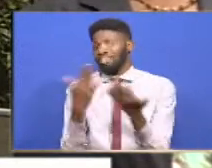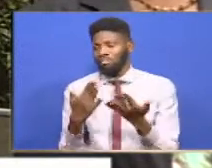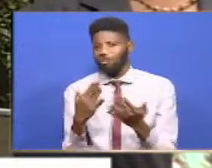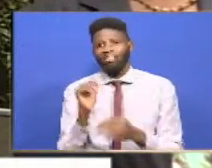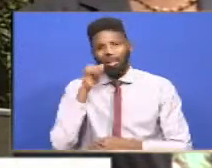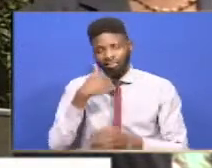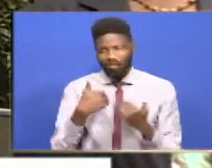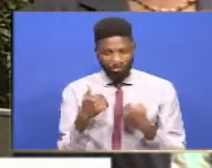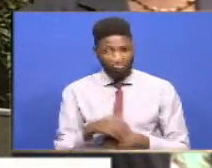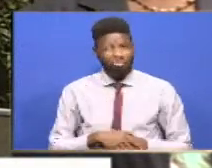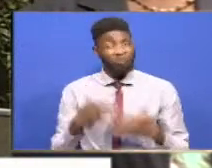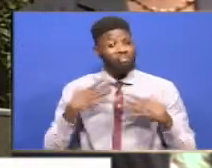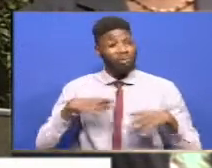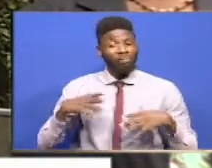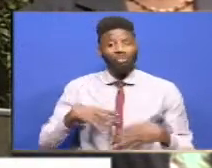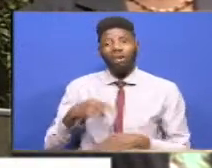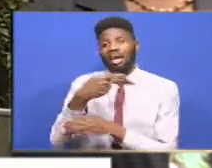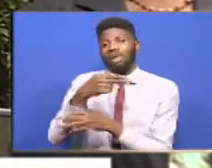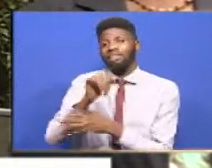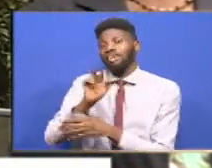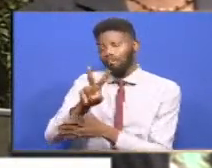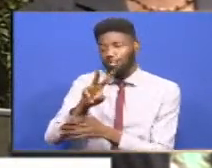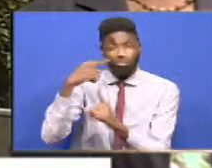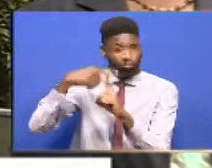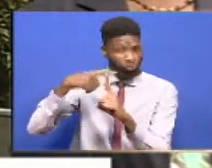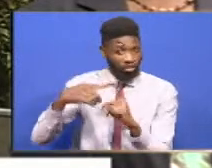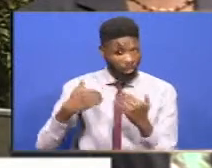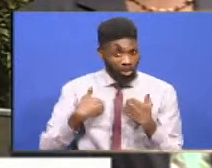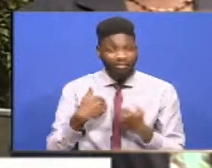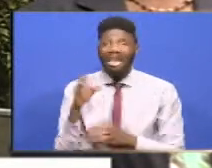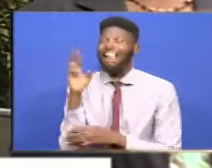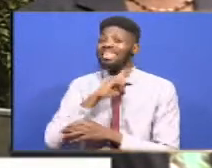who are HIV positive, the risk of